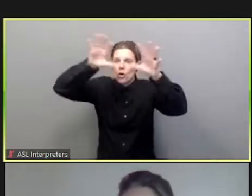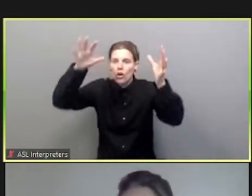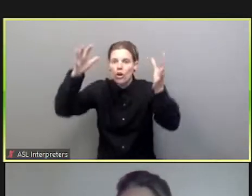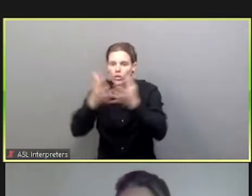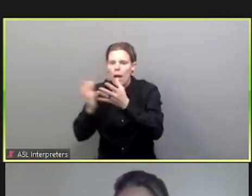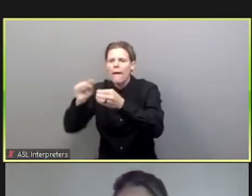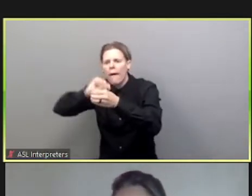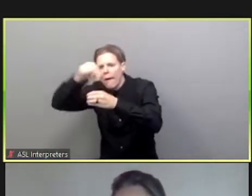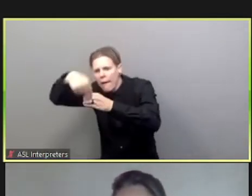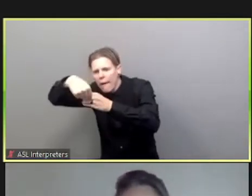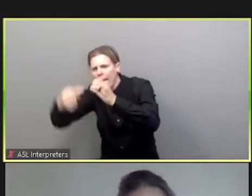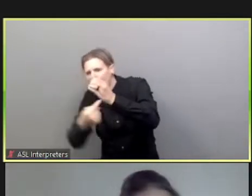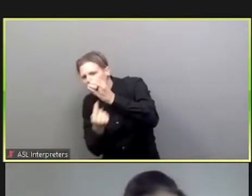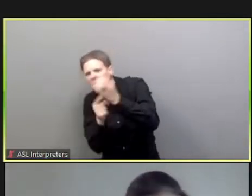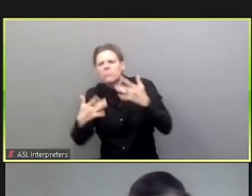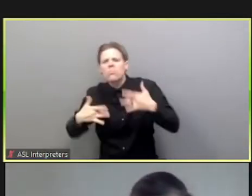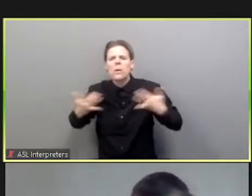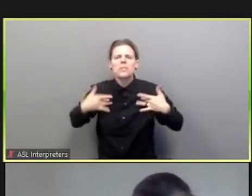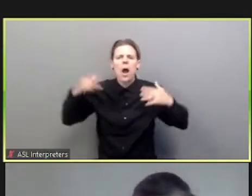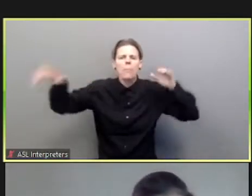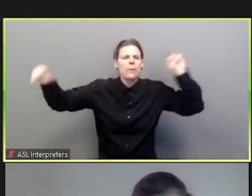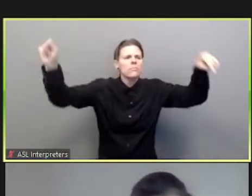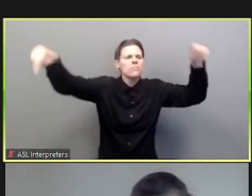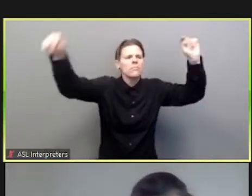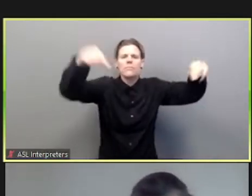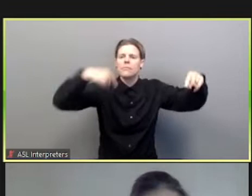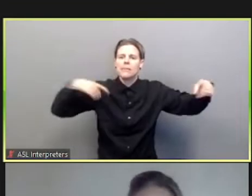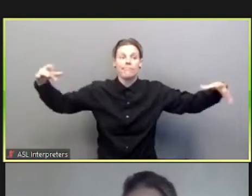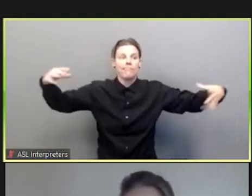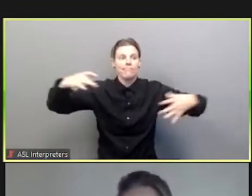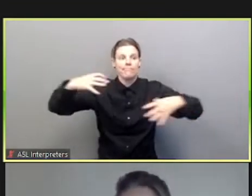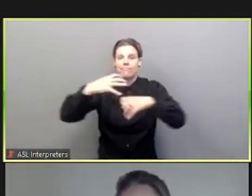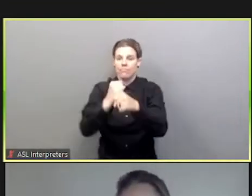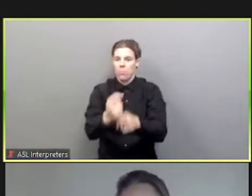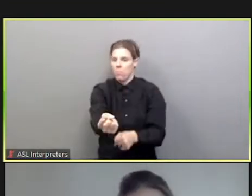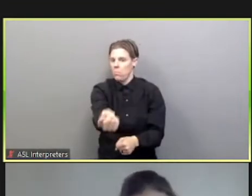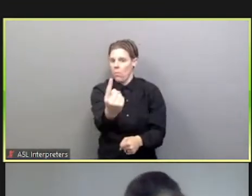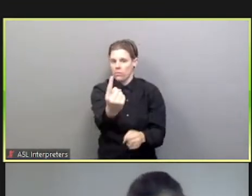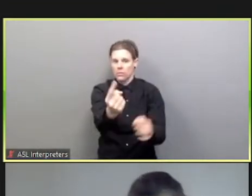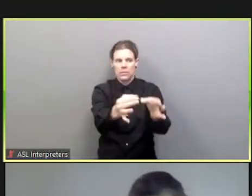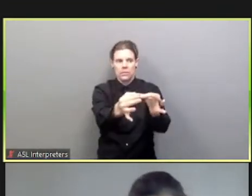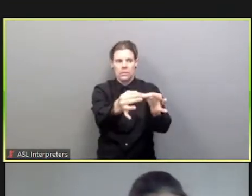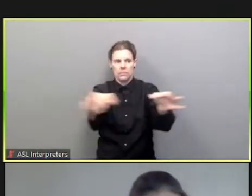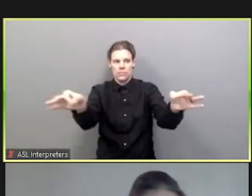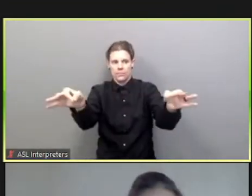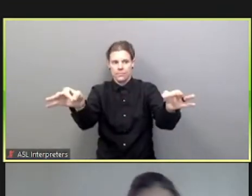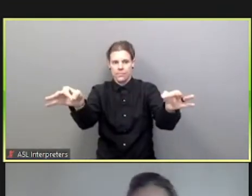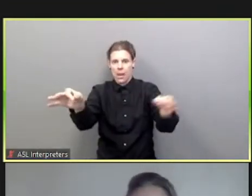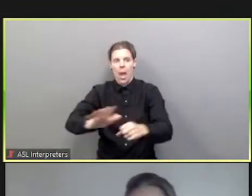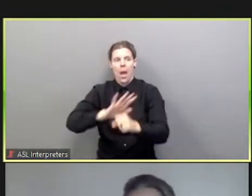up by one statement. The pandemic is far from over.